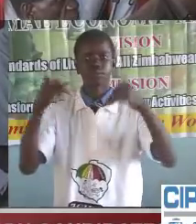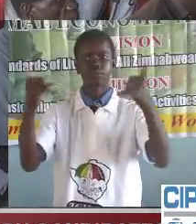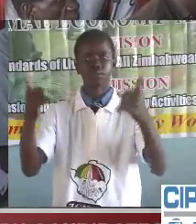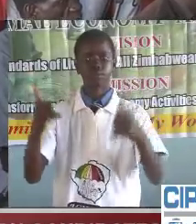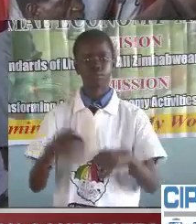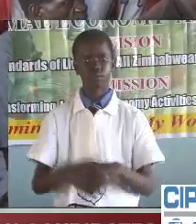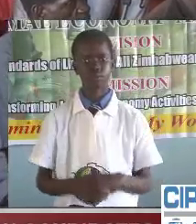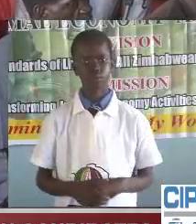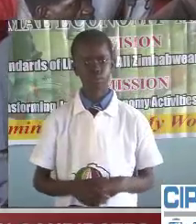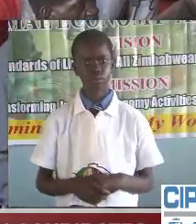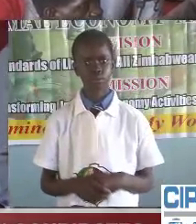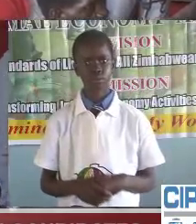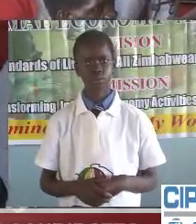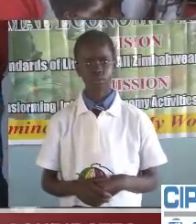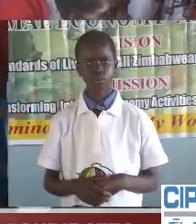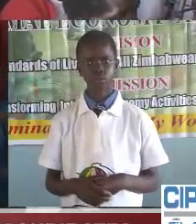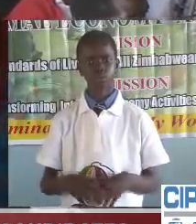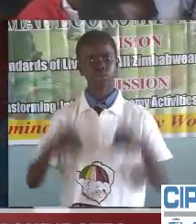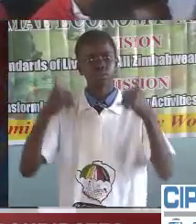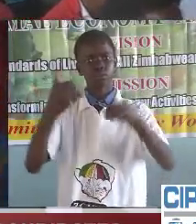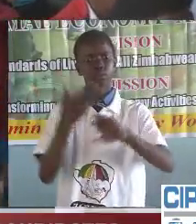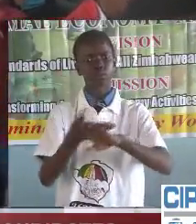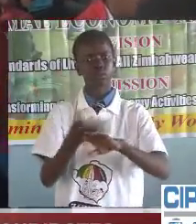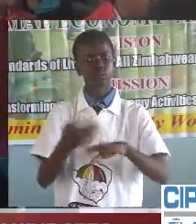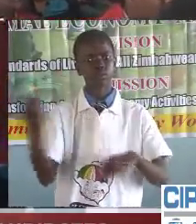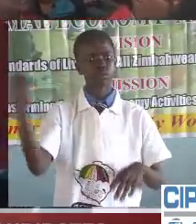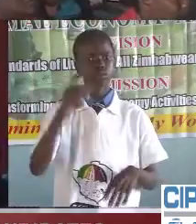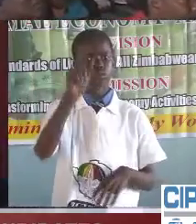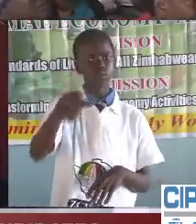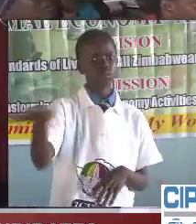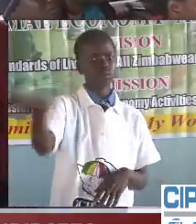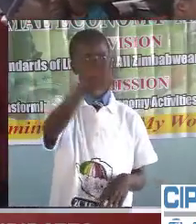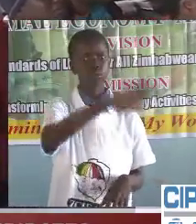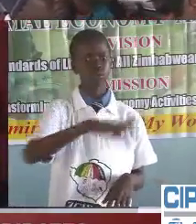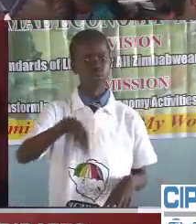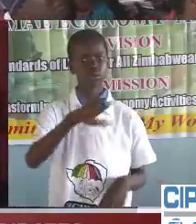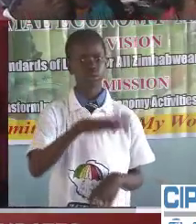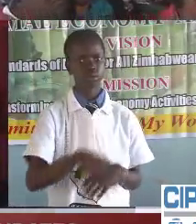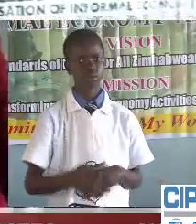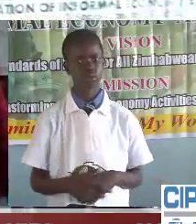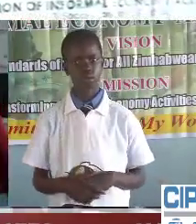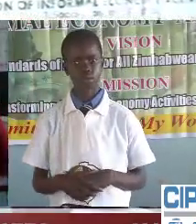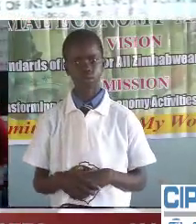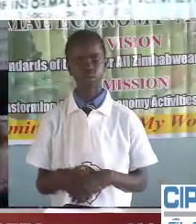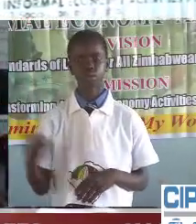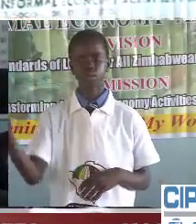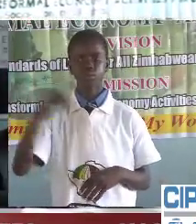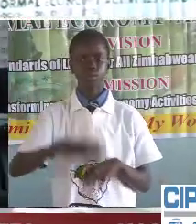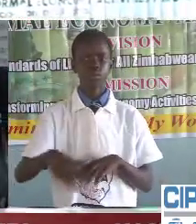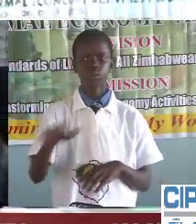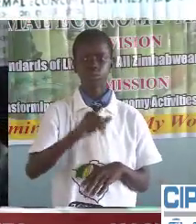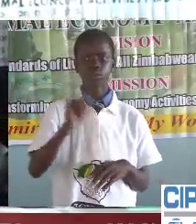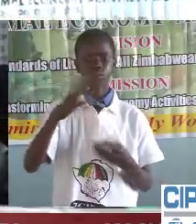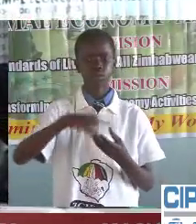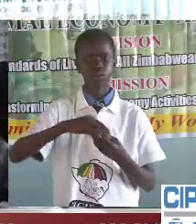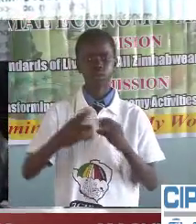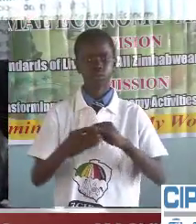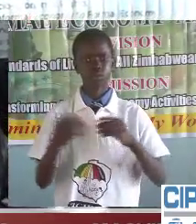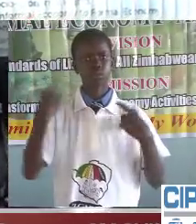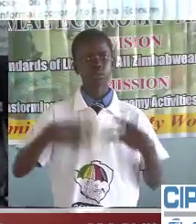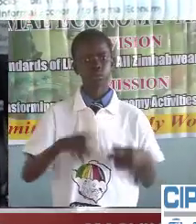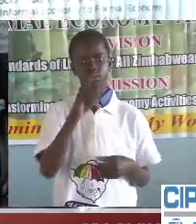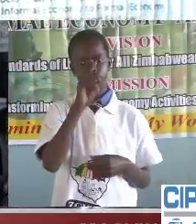chamber. Good morning to you all. I'm going to speak in both